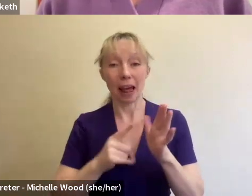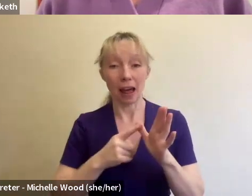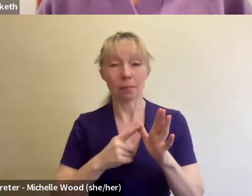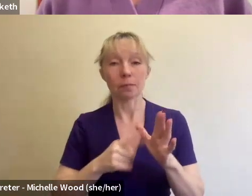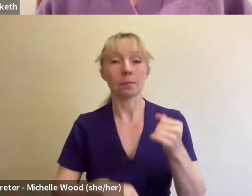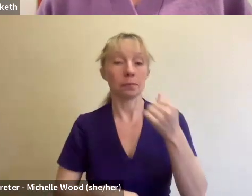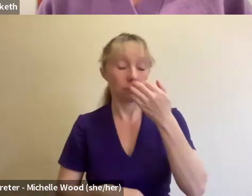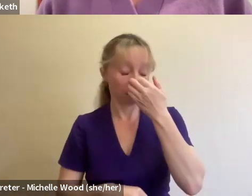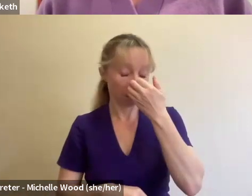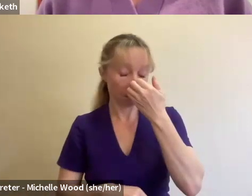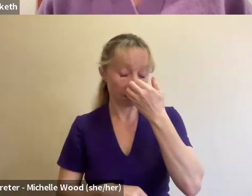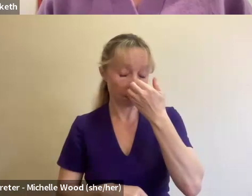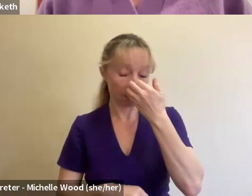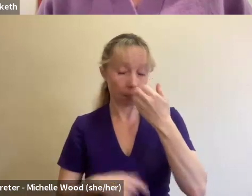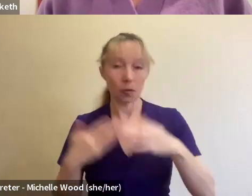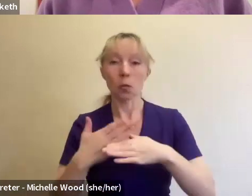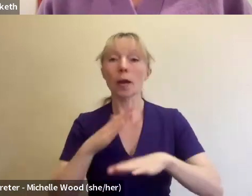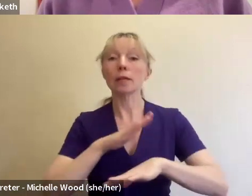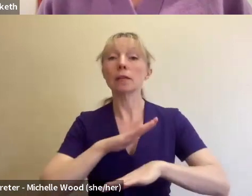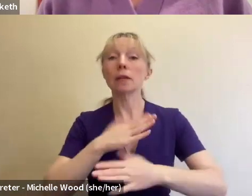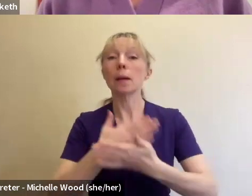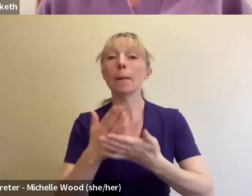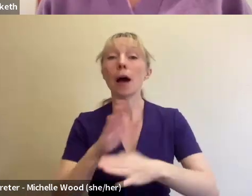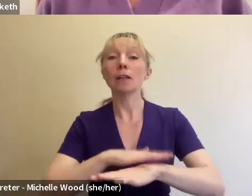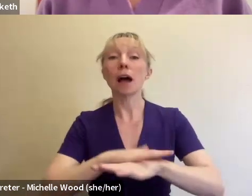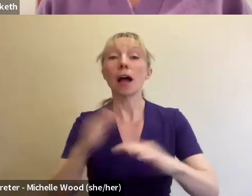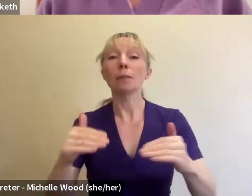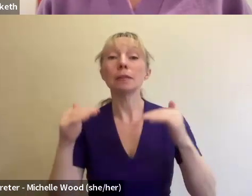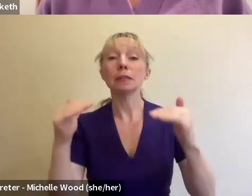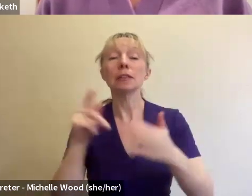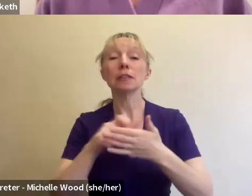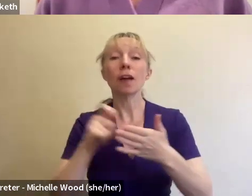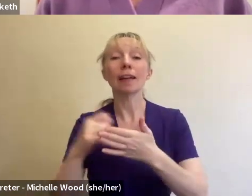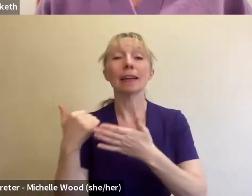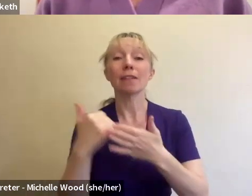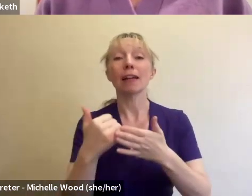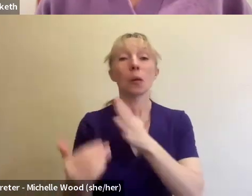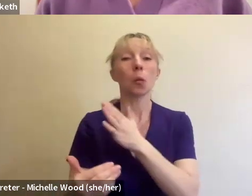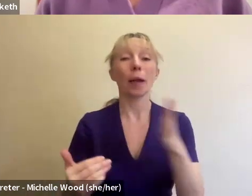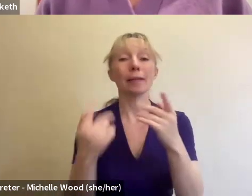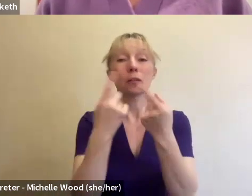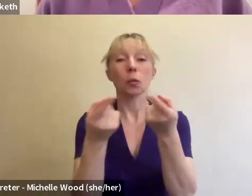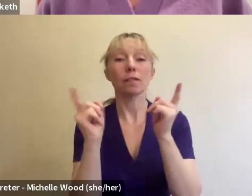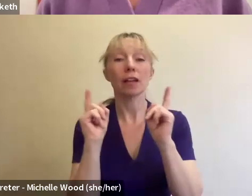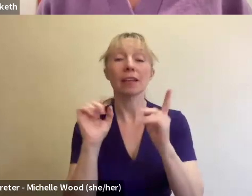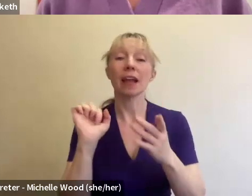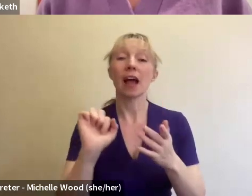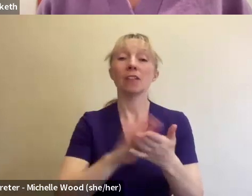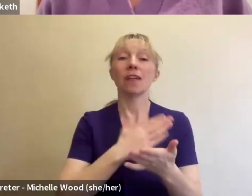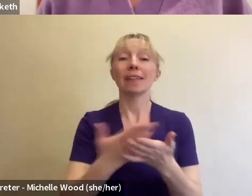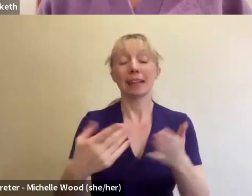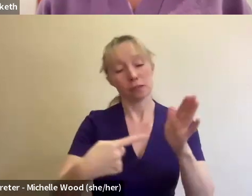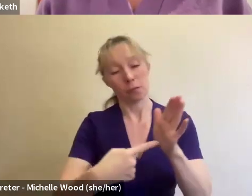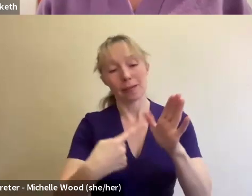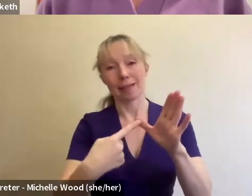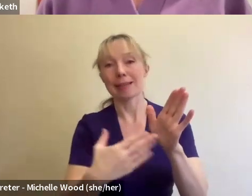works part-time as a senior writing advisor at Western University. Her translations from Tamil have been